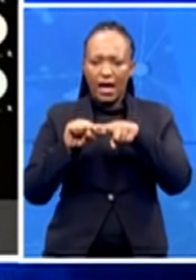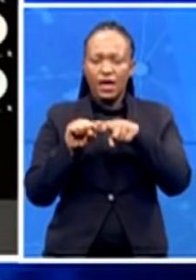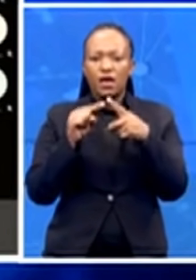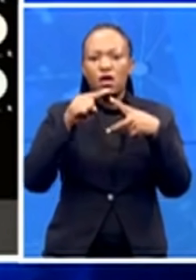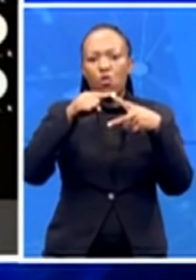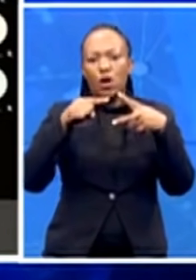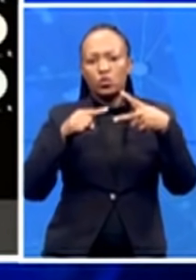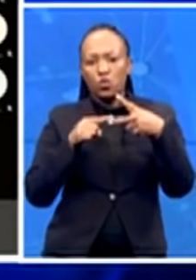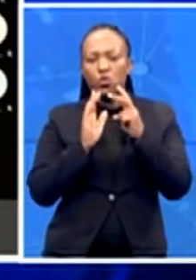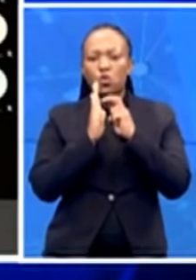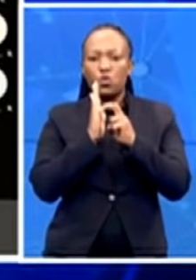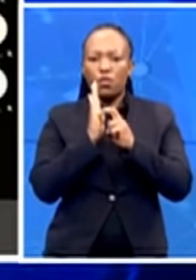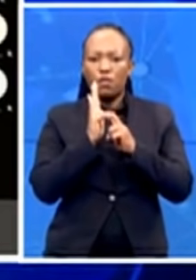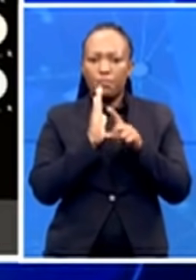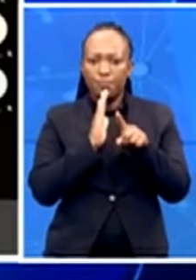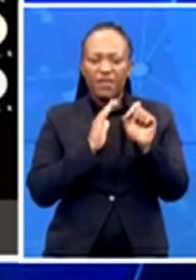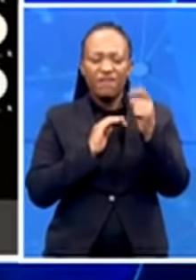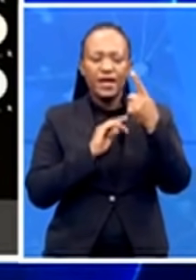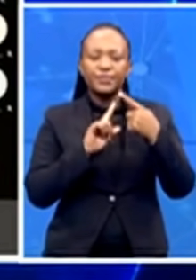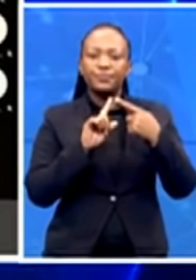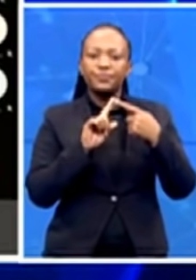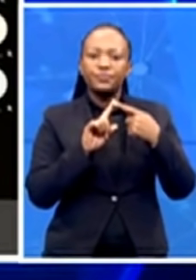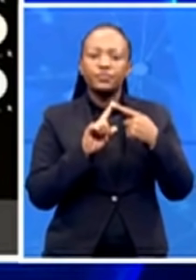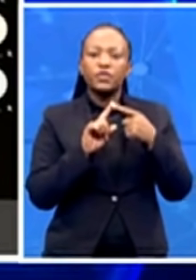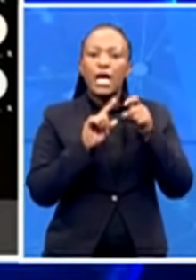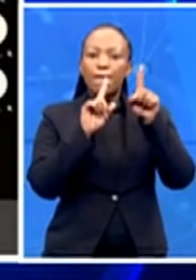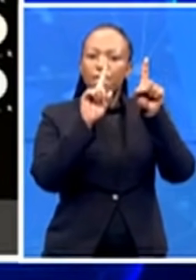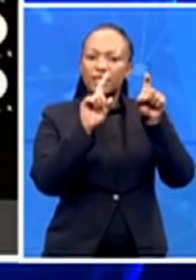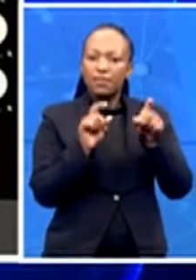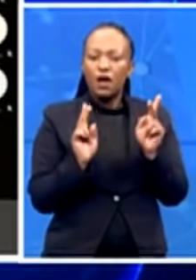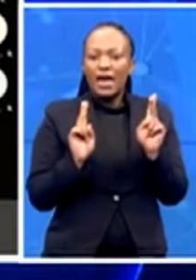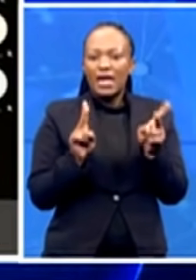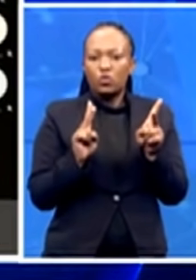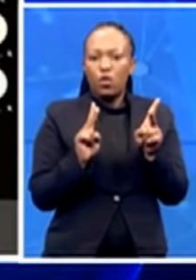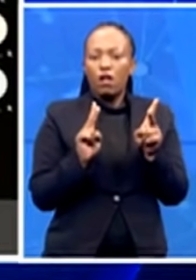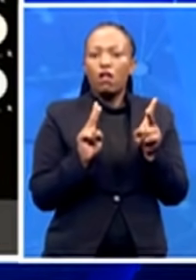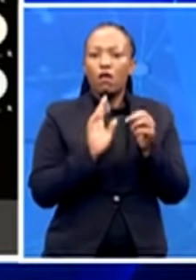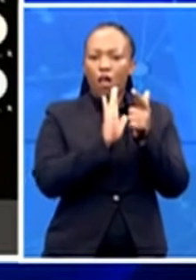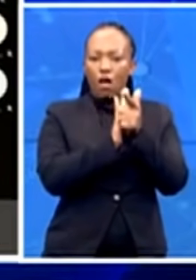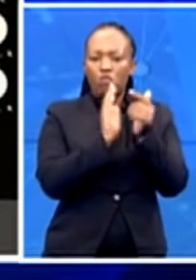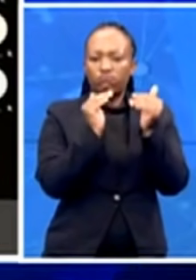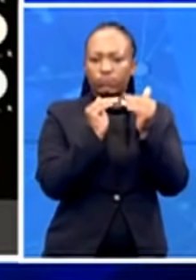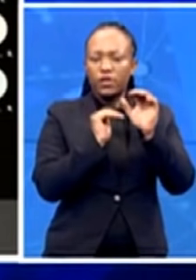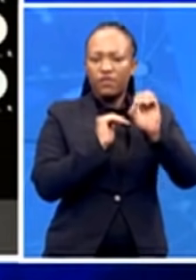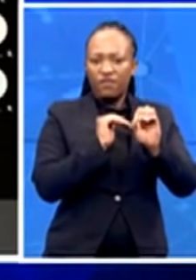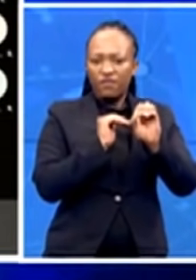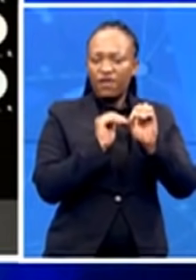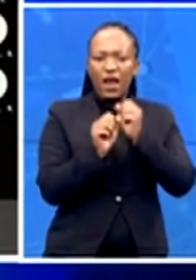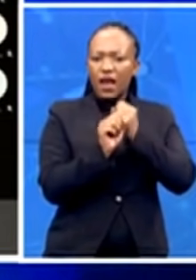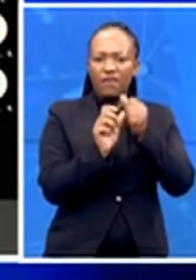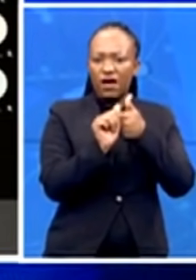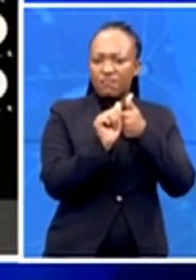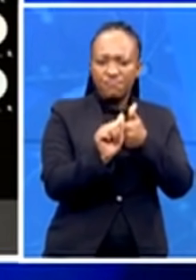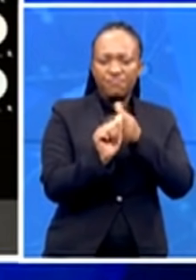the principles of natural justice, and in particular the Audi Alteram principle, was not applied. And then secondly,